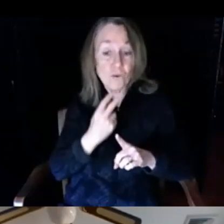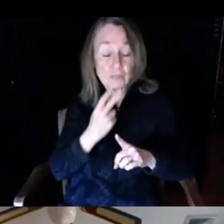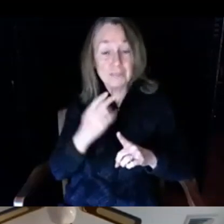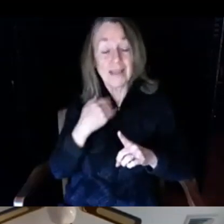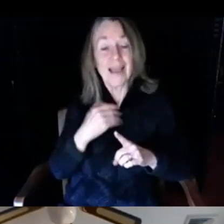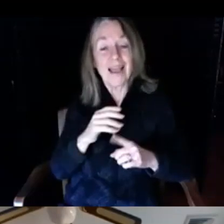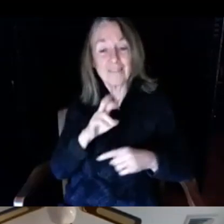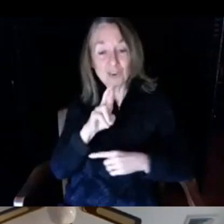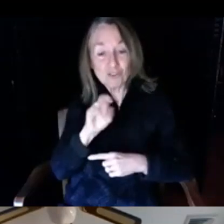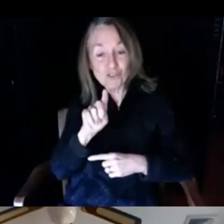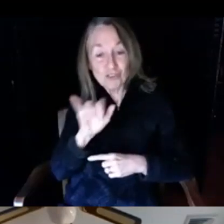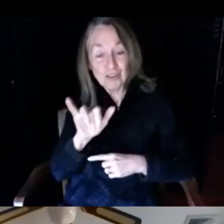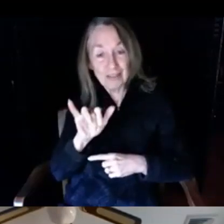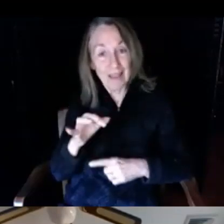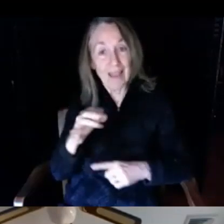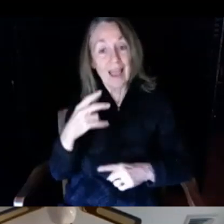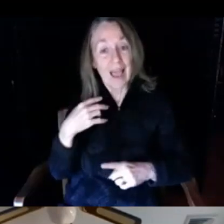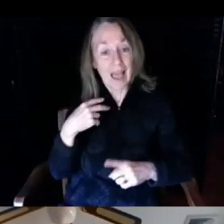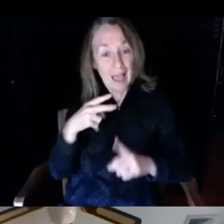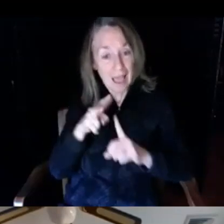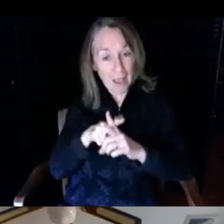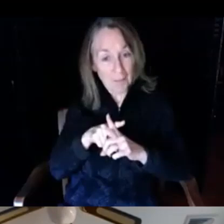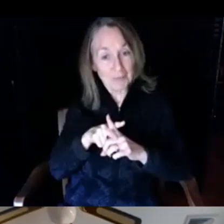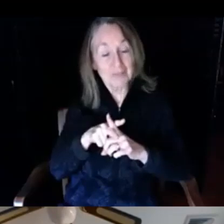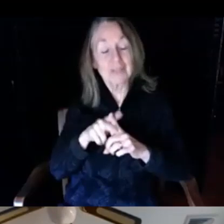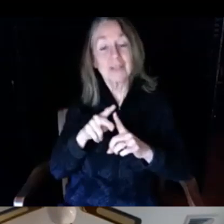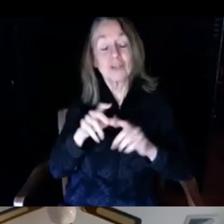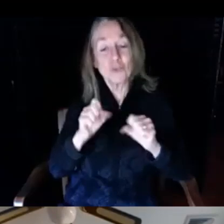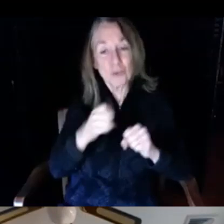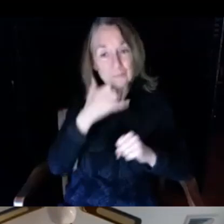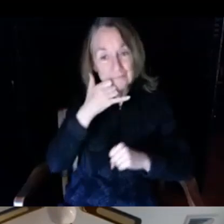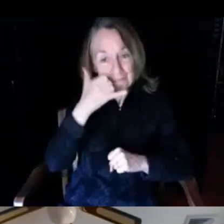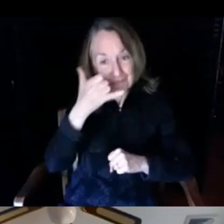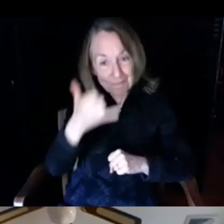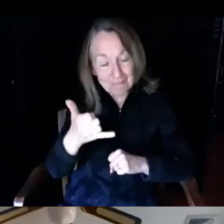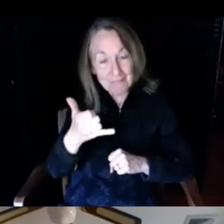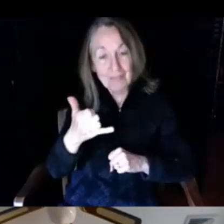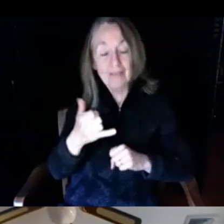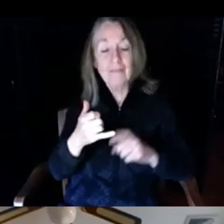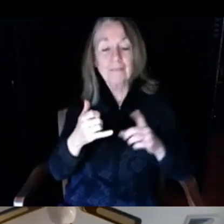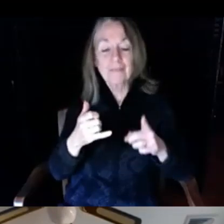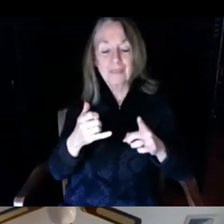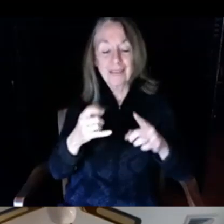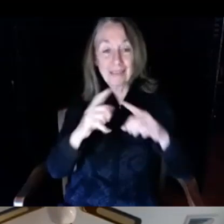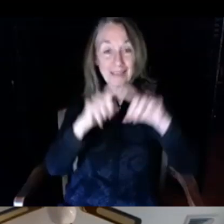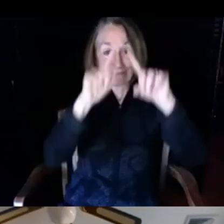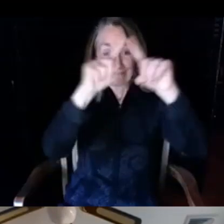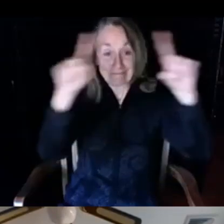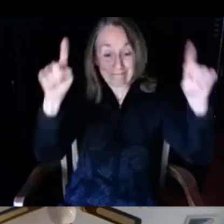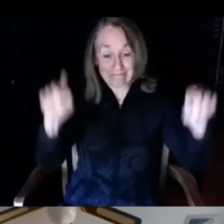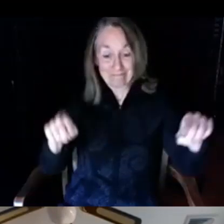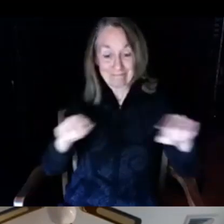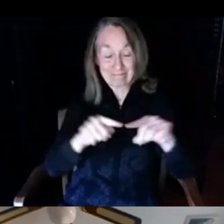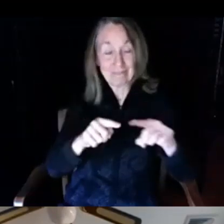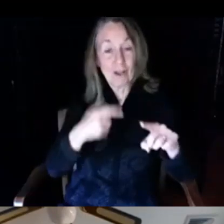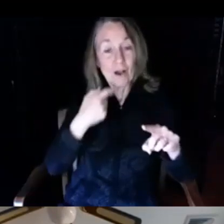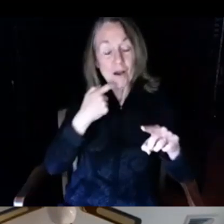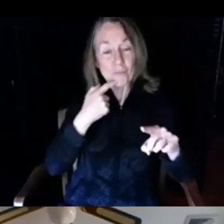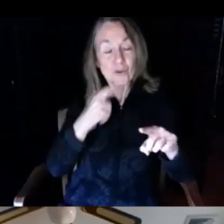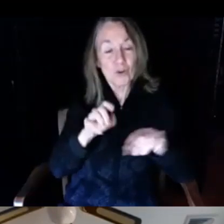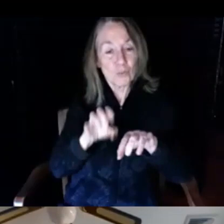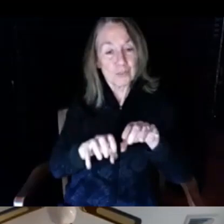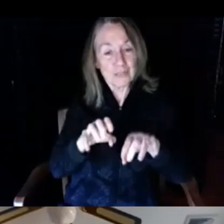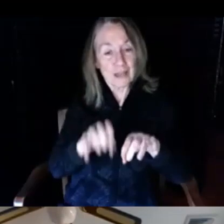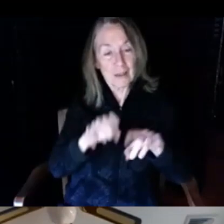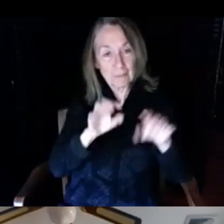you can actually make a phone call and have an operator put on your screen what people are being said. You can also do